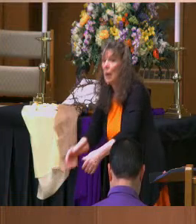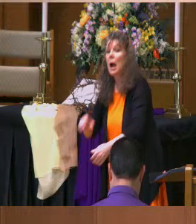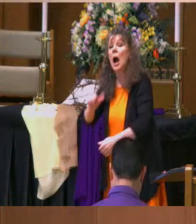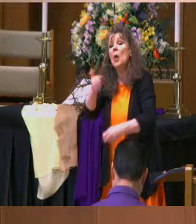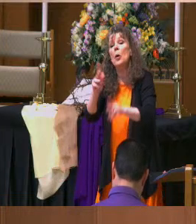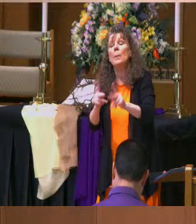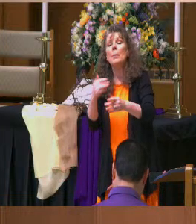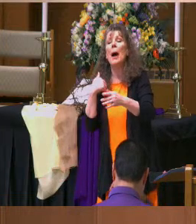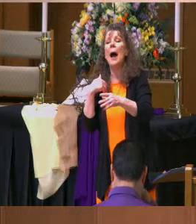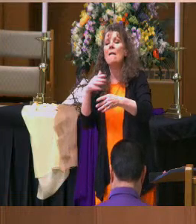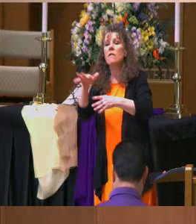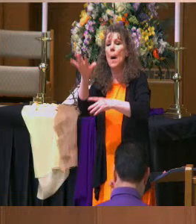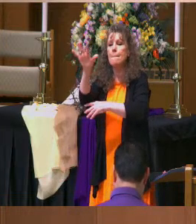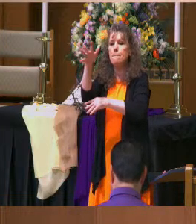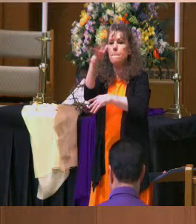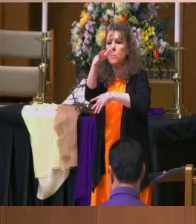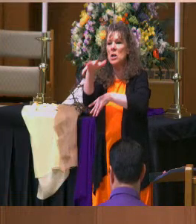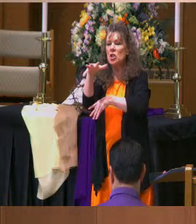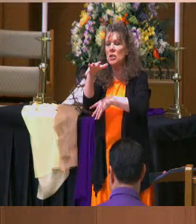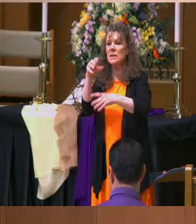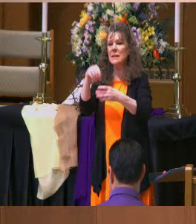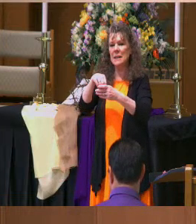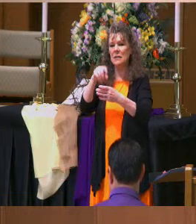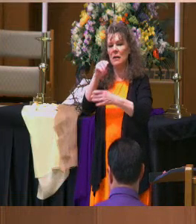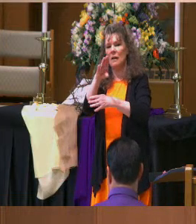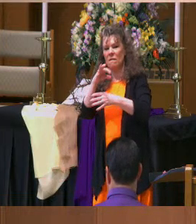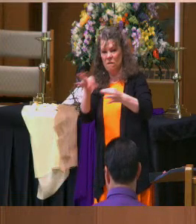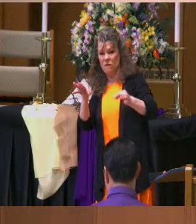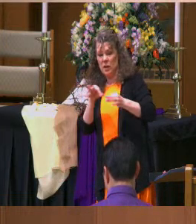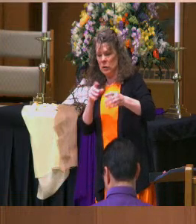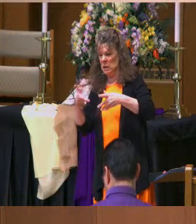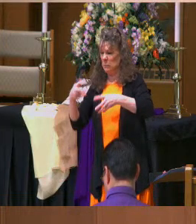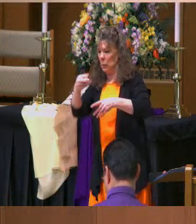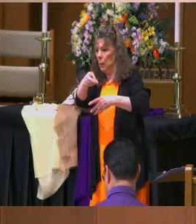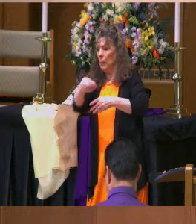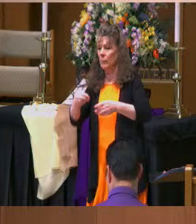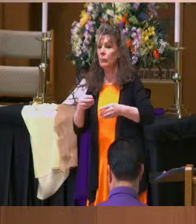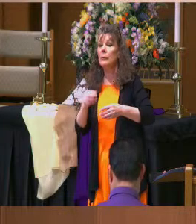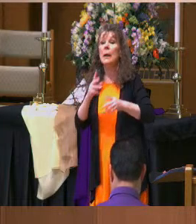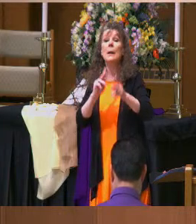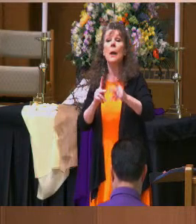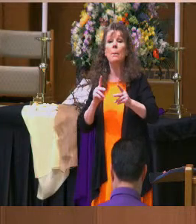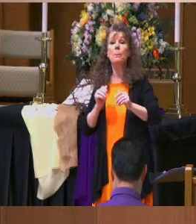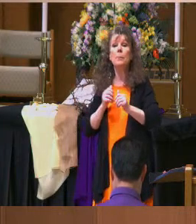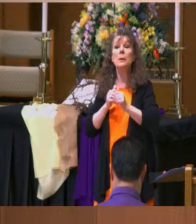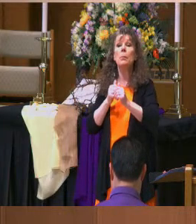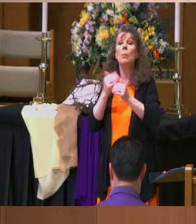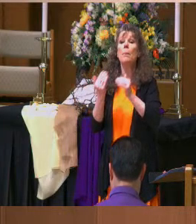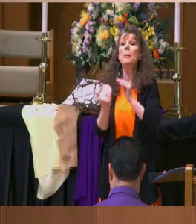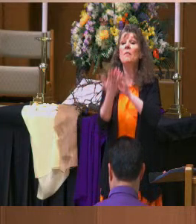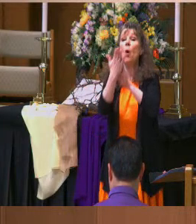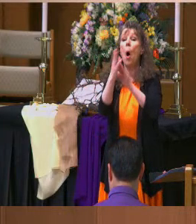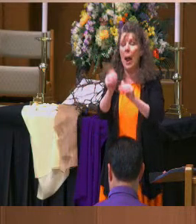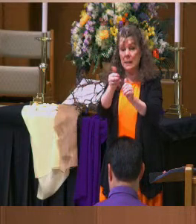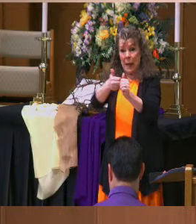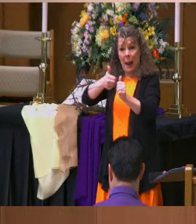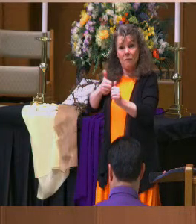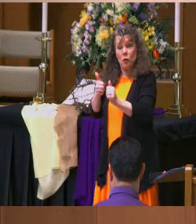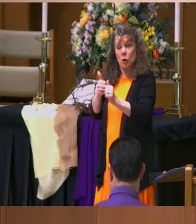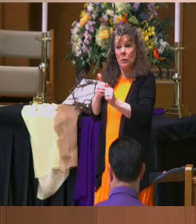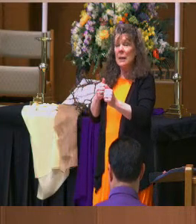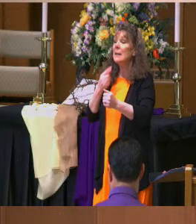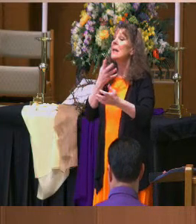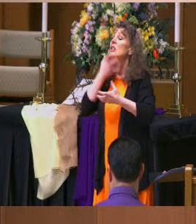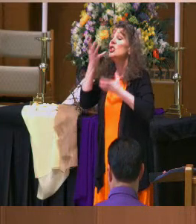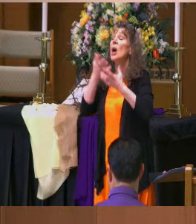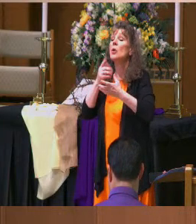branches they had cut in the fields. Those who went ahead and those who followed shouted, 'Hosanna!